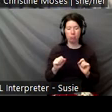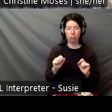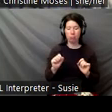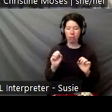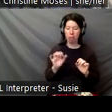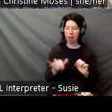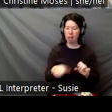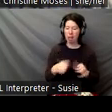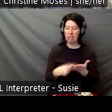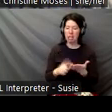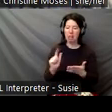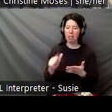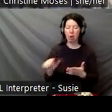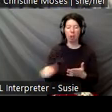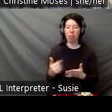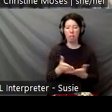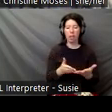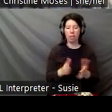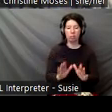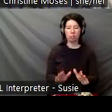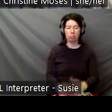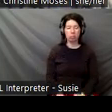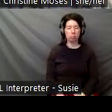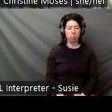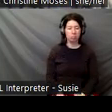discussed at another phase.